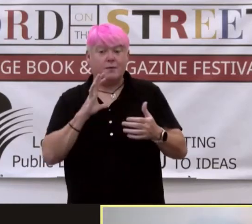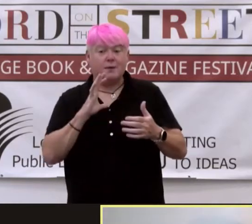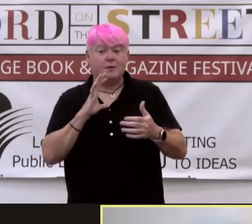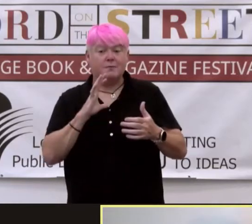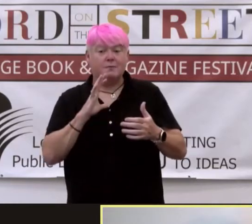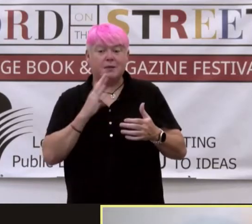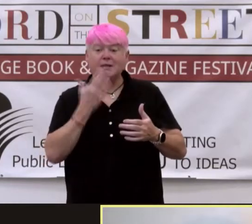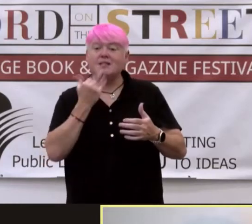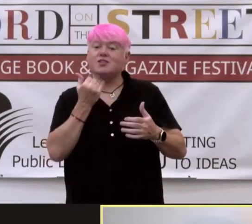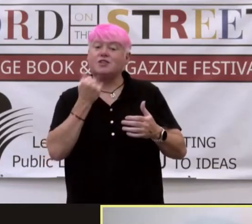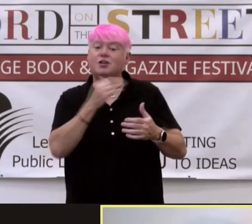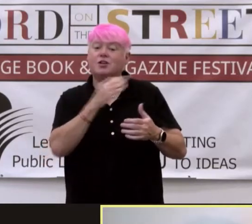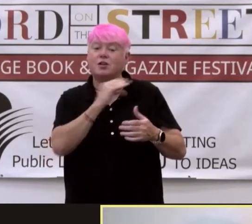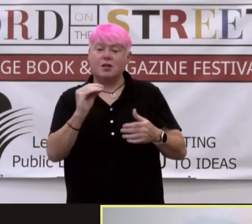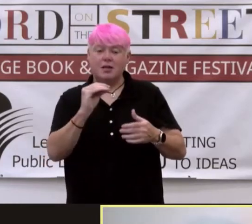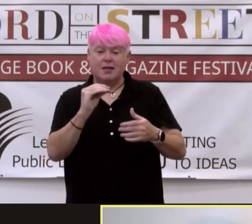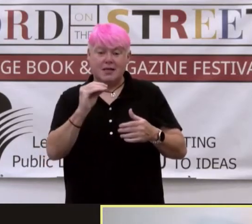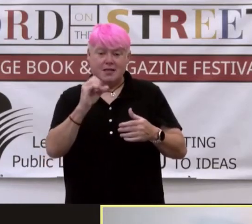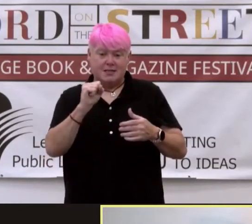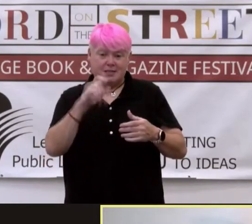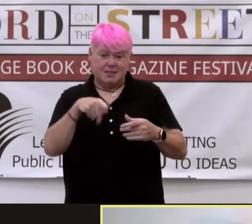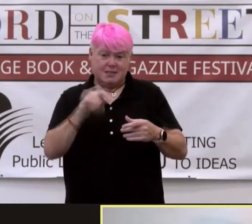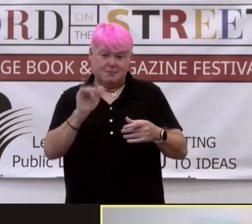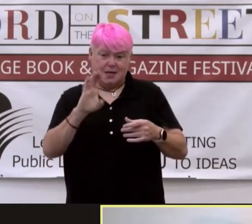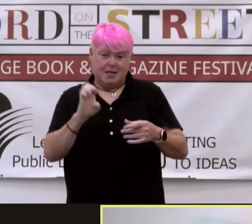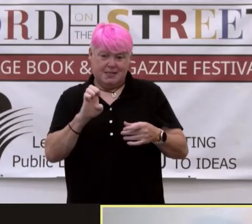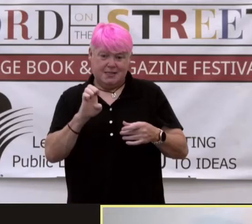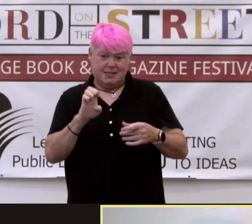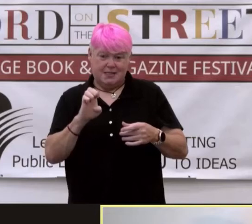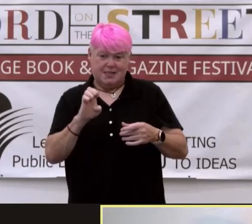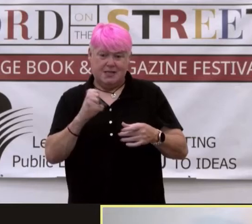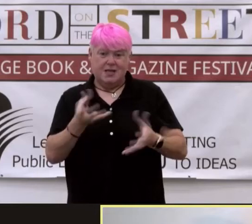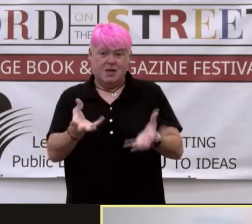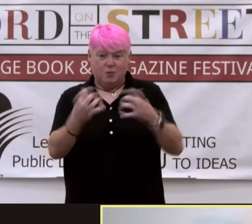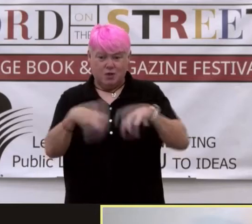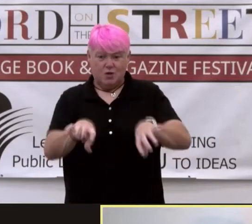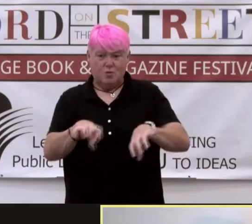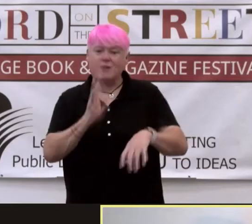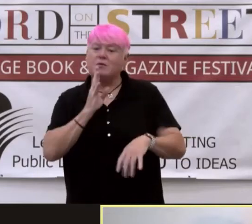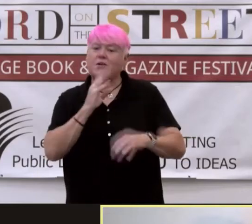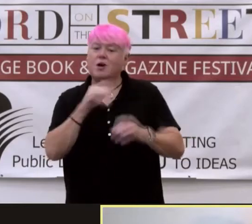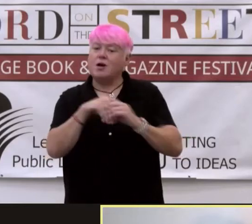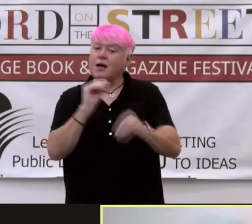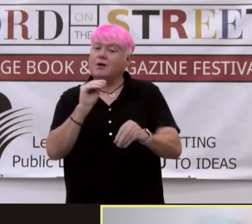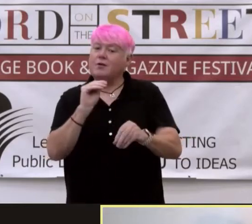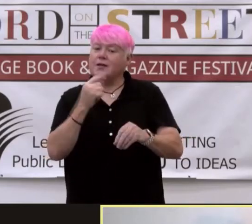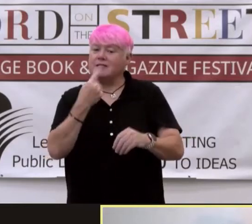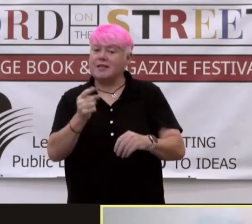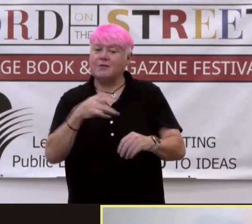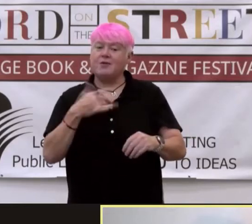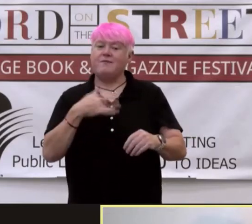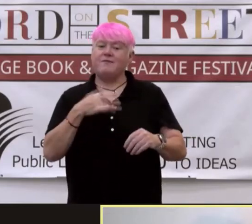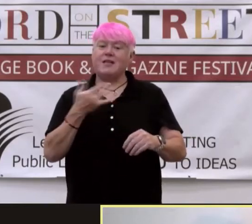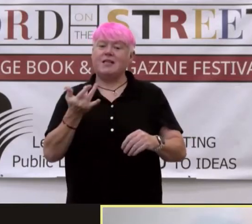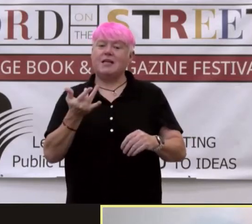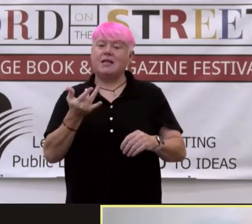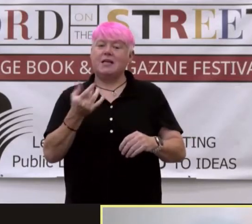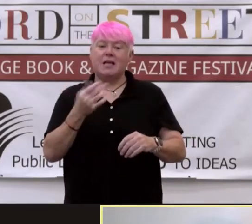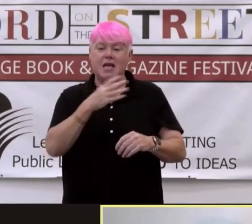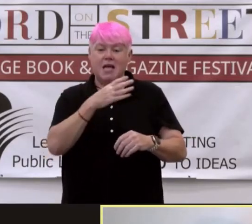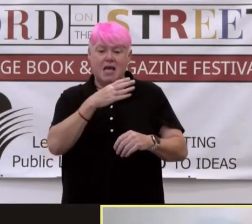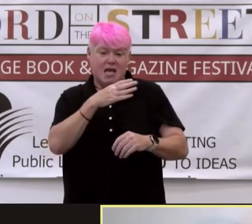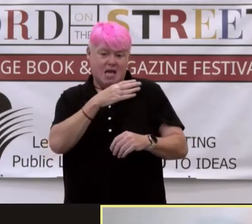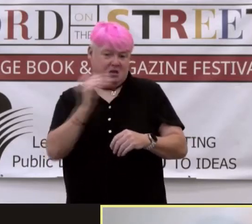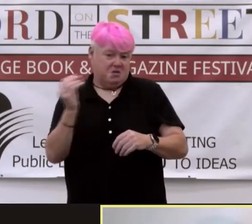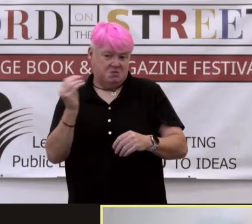and spice and everything nice, and we don't want them to speak up and say what they're feeling or reveal any level of complexity. We